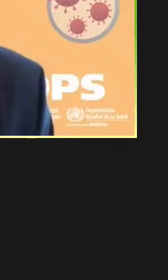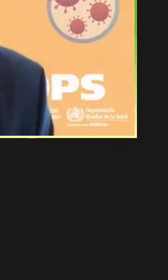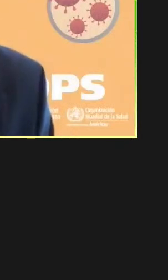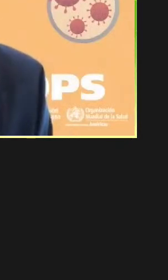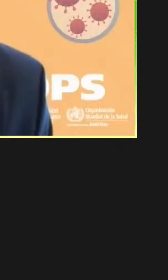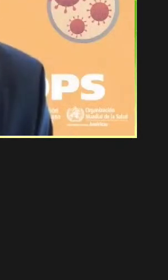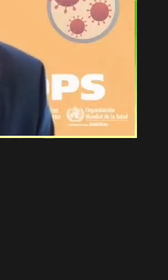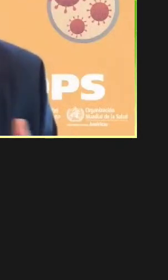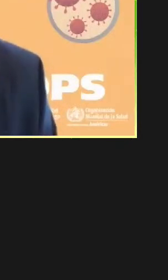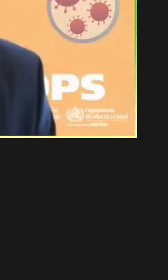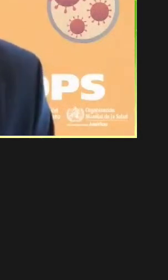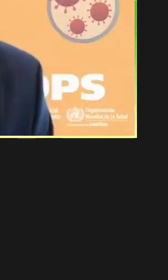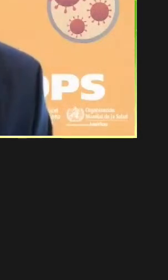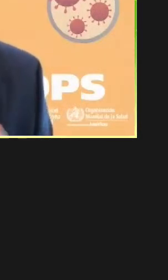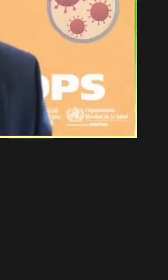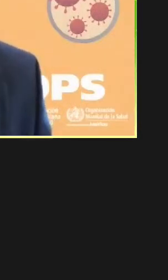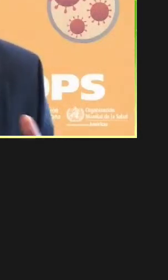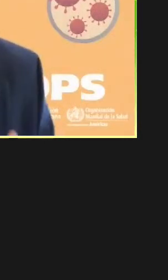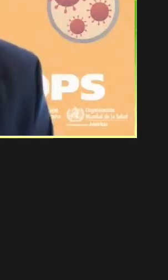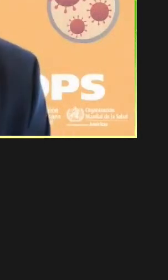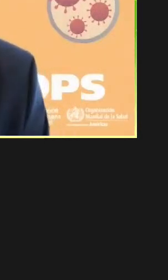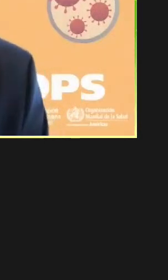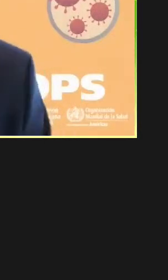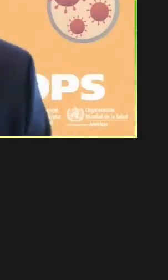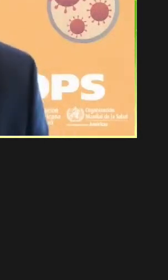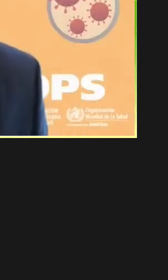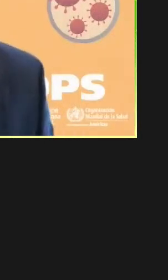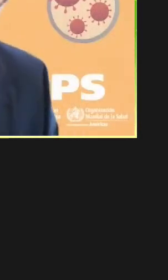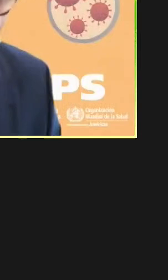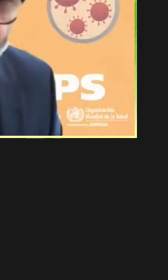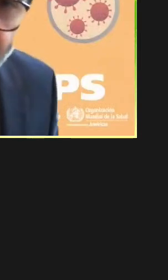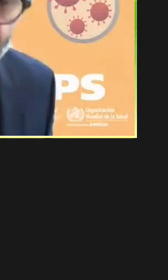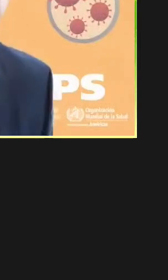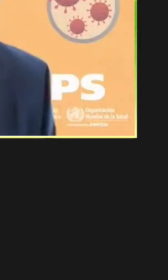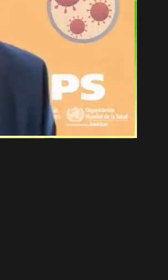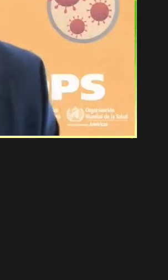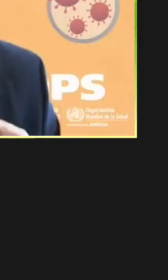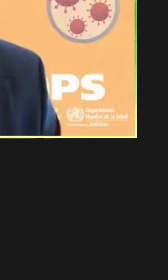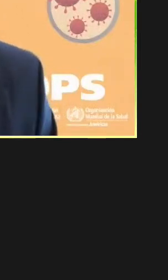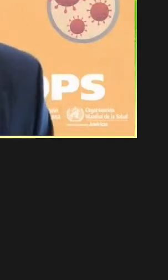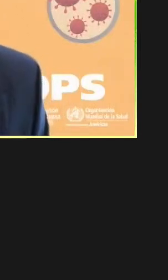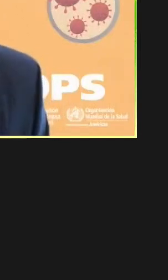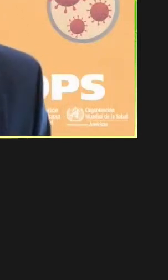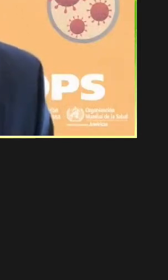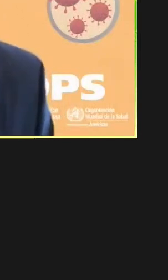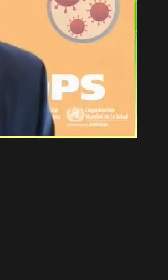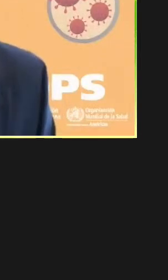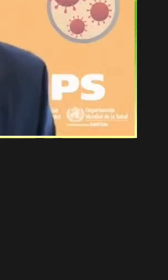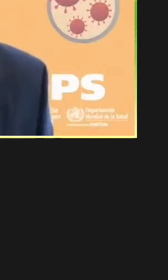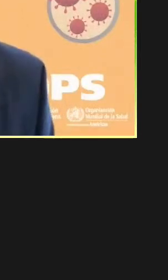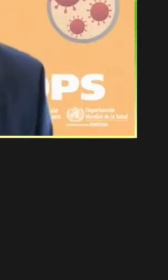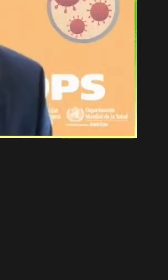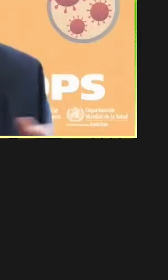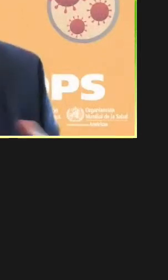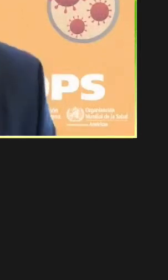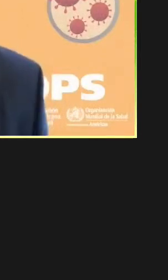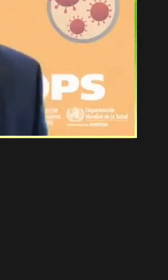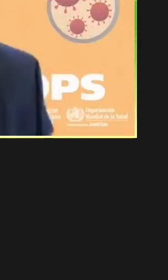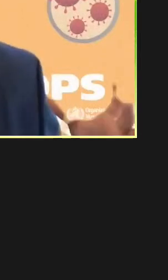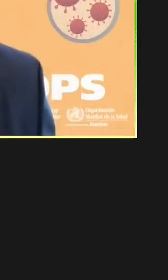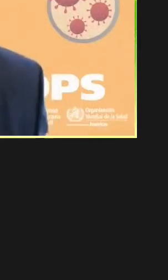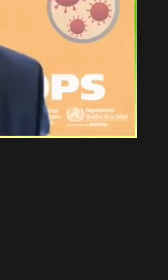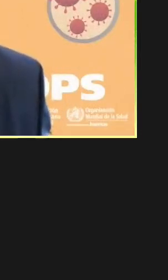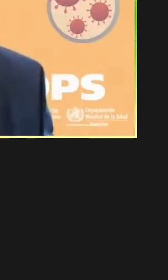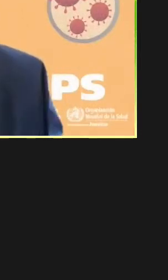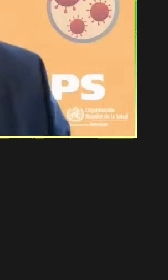also have mentioned, possibilities of integrating mental health into other areas like HIV/AIDS, non-communicable diseases. So these